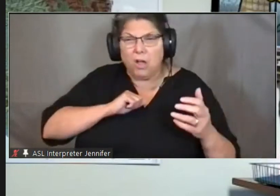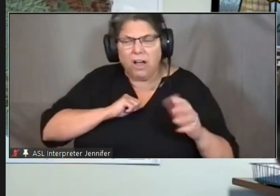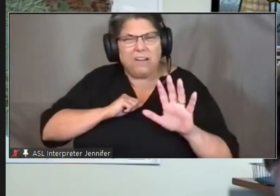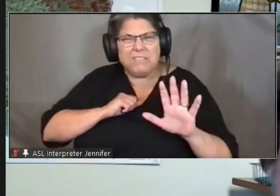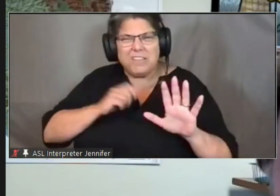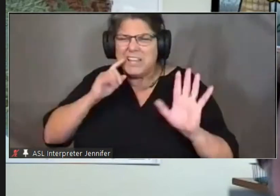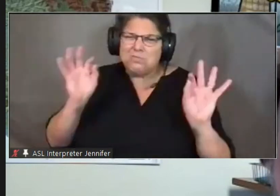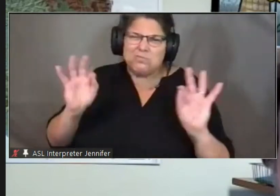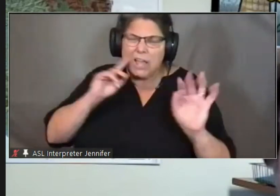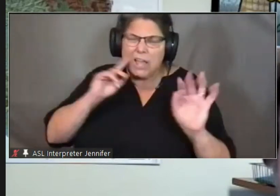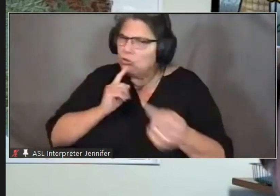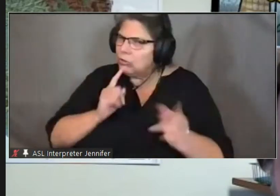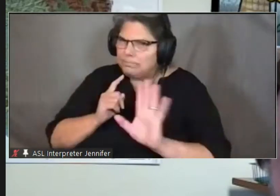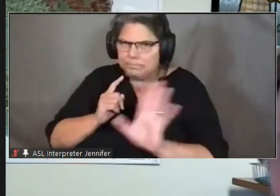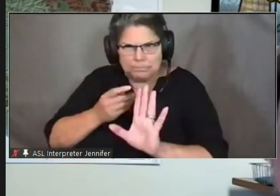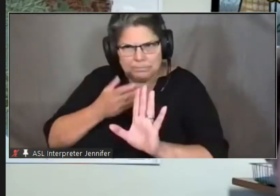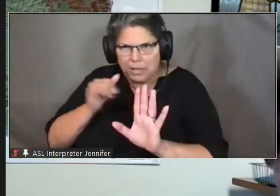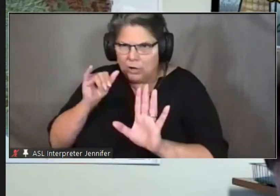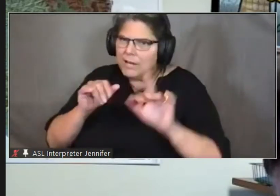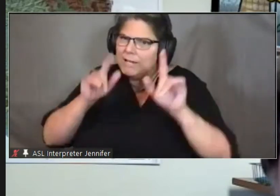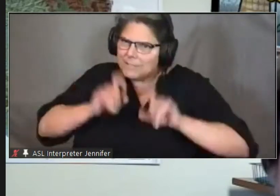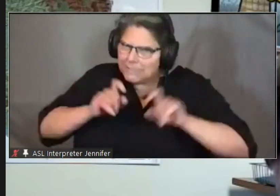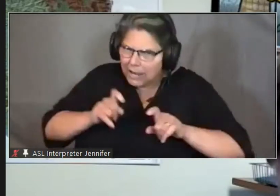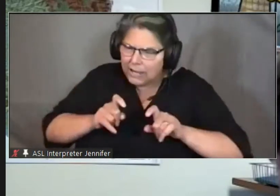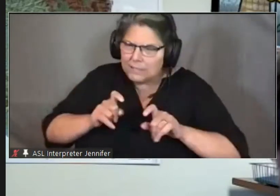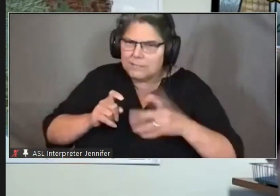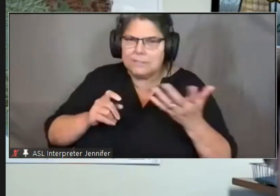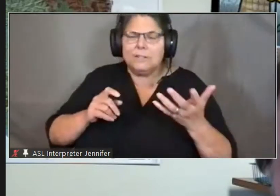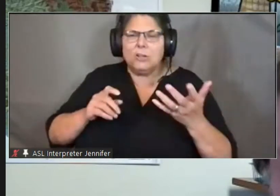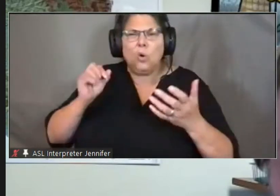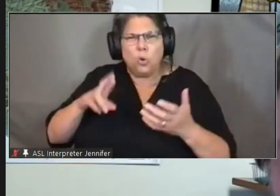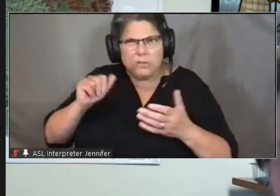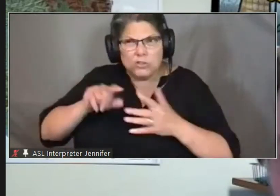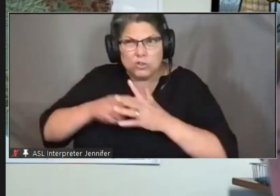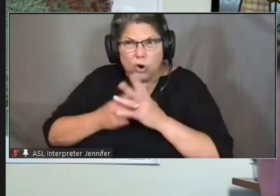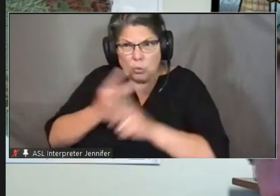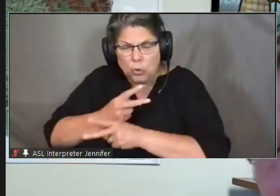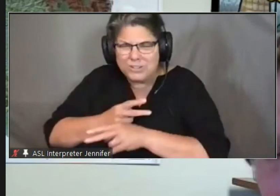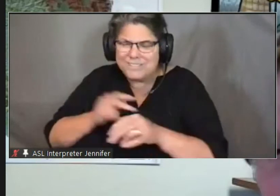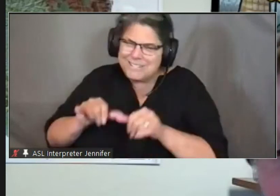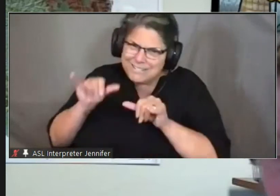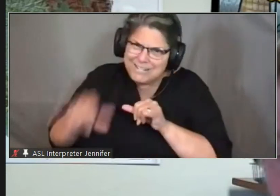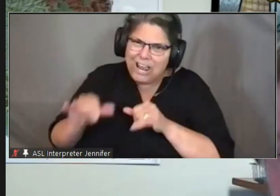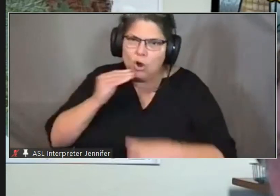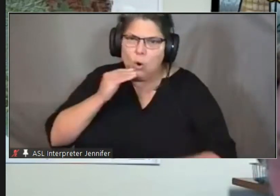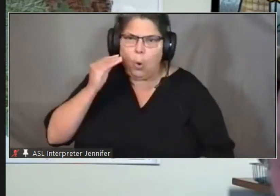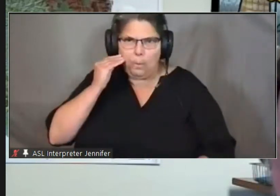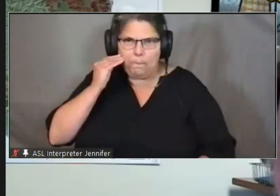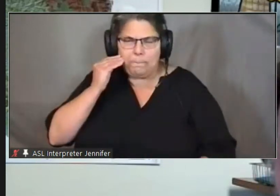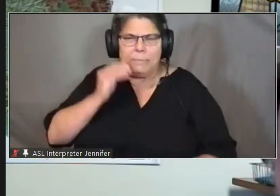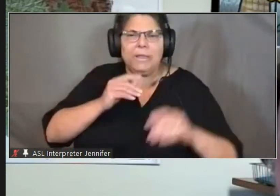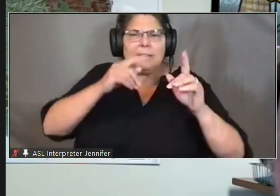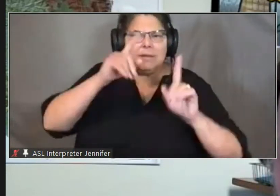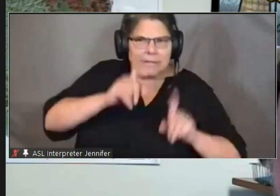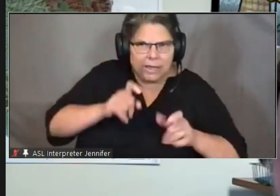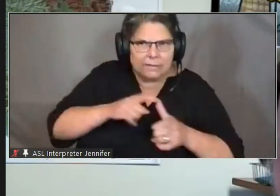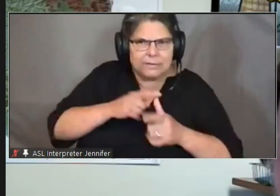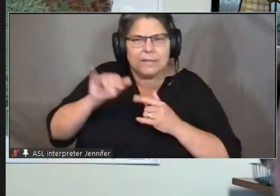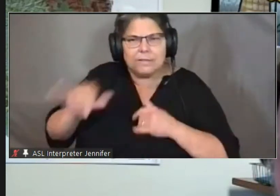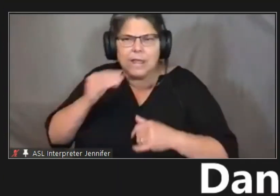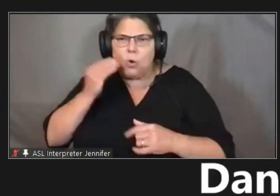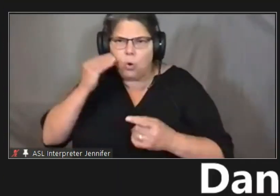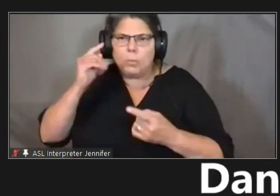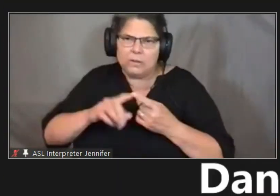And if it's not better or things are getting worse, stay home, get tested. That would be my advice. Thank